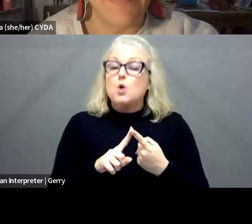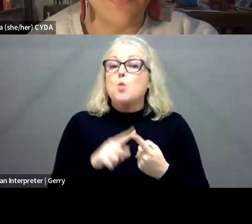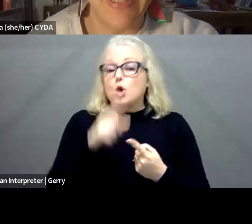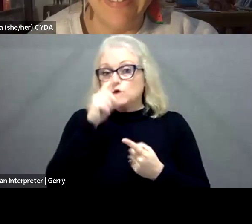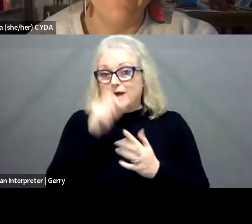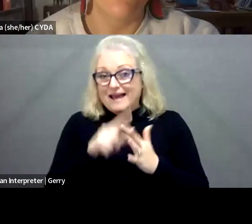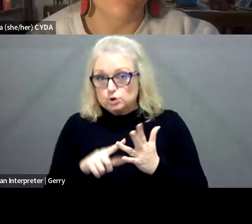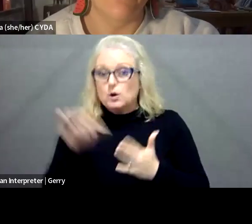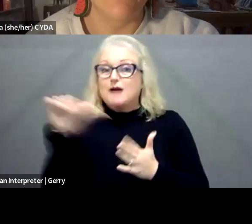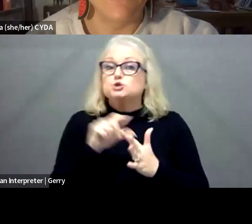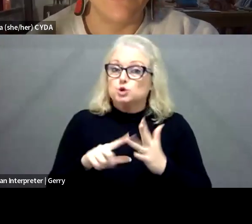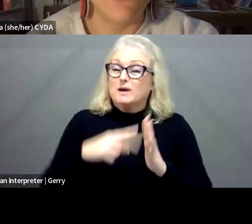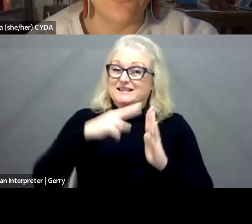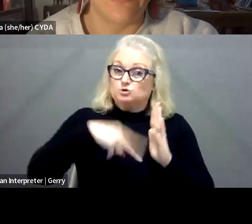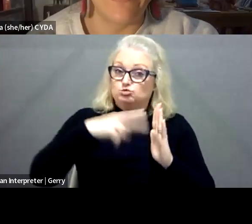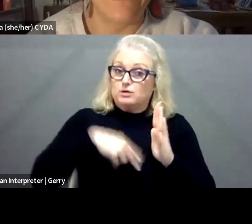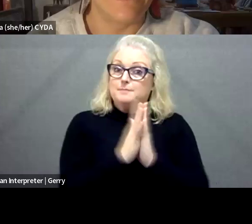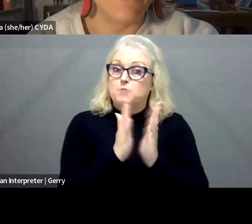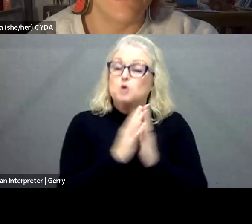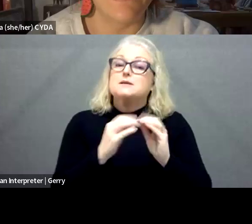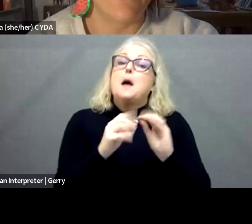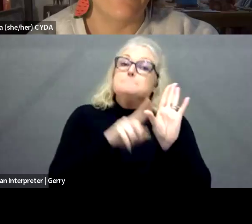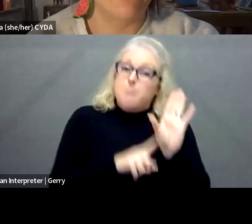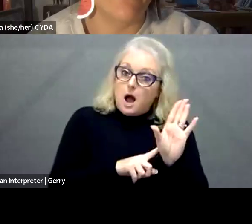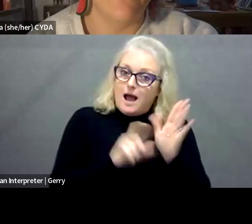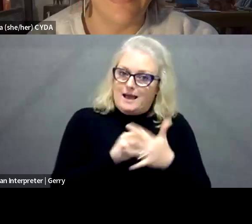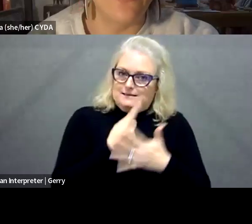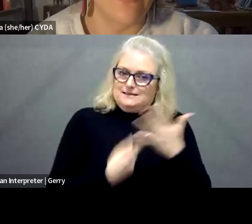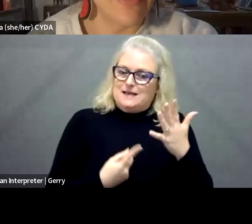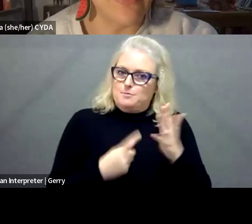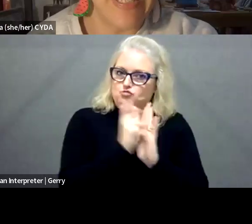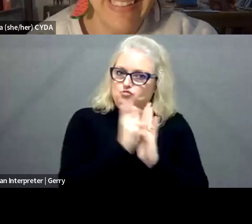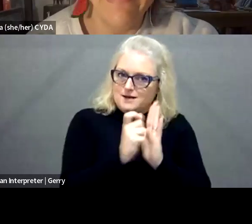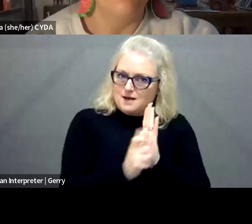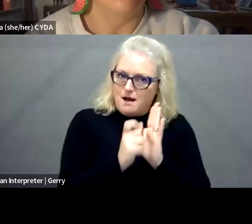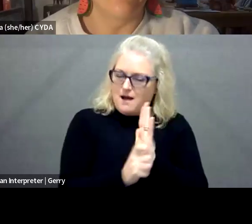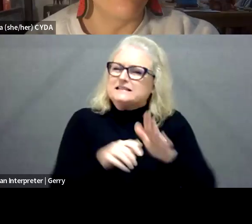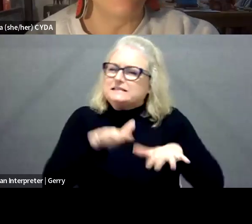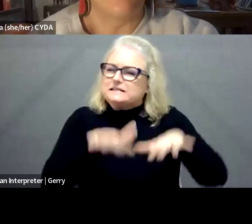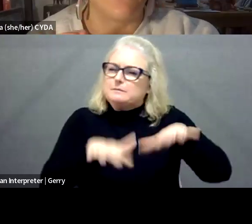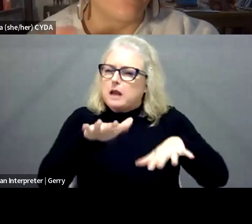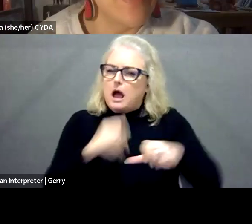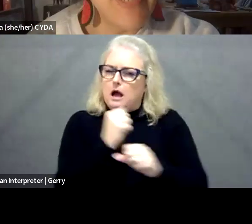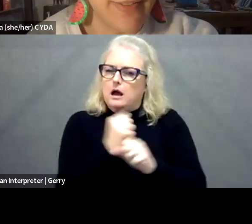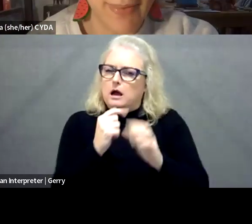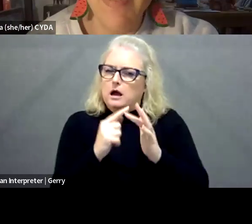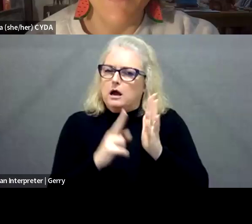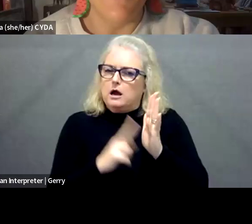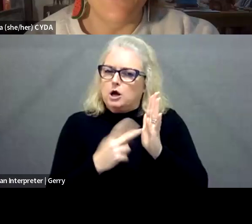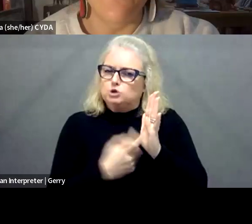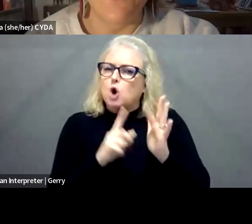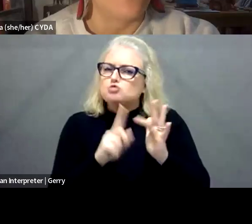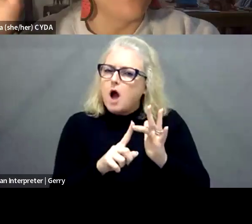by disabled writers in the genre and area that you're going to write in. And there are so many of